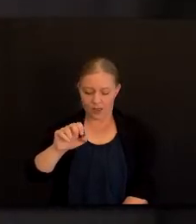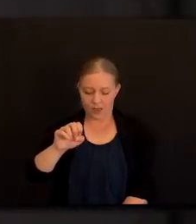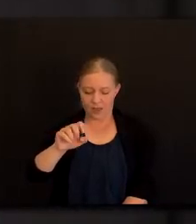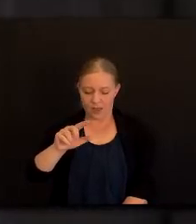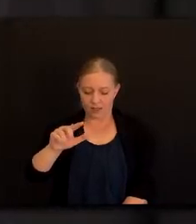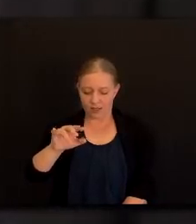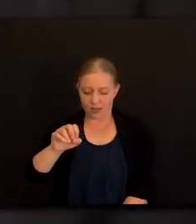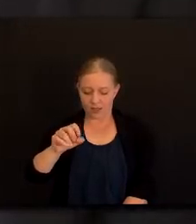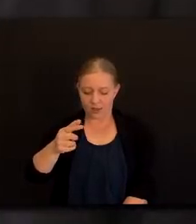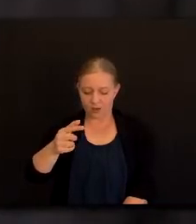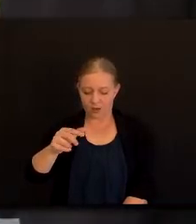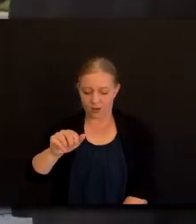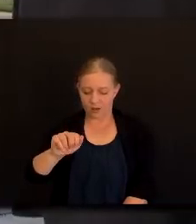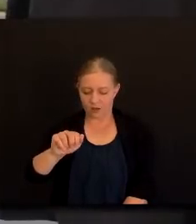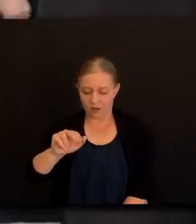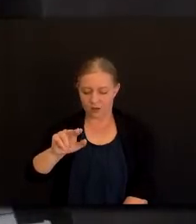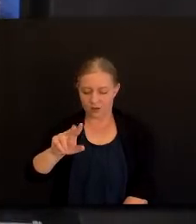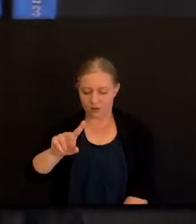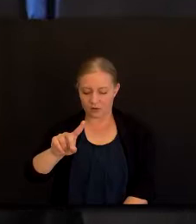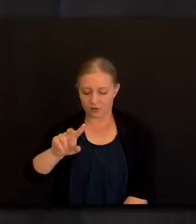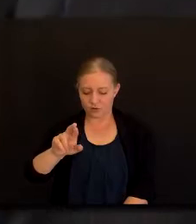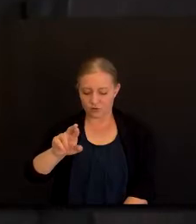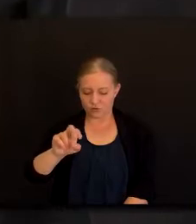Ellie Louise Goudreau.